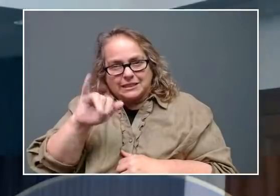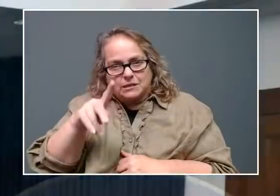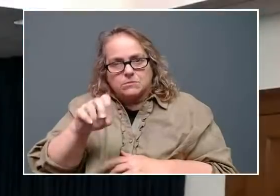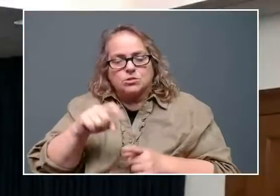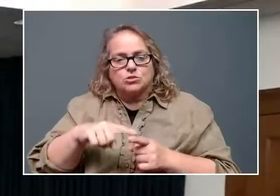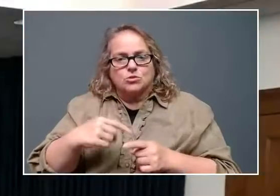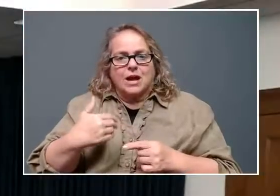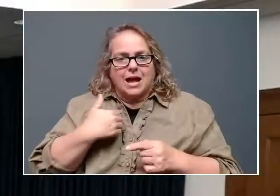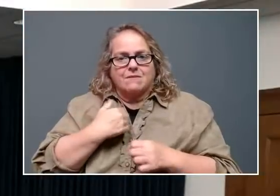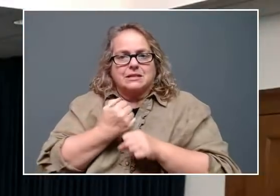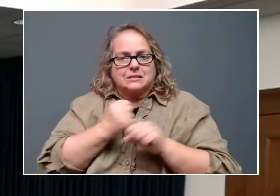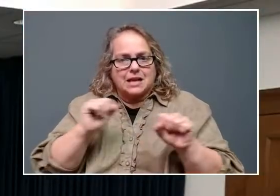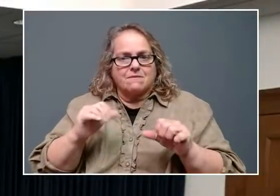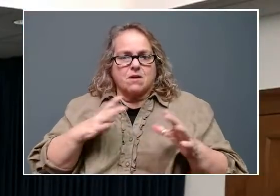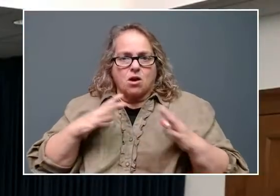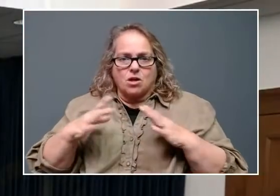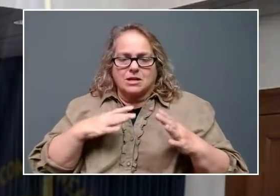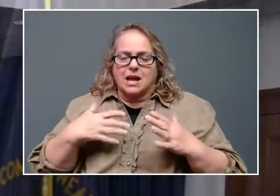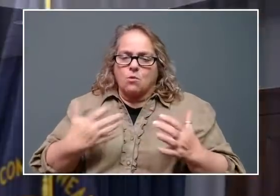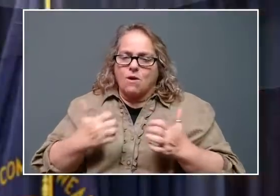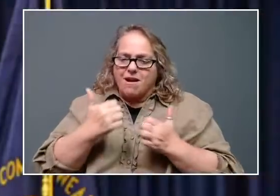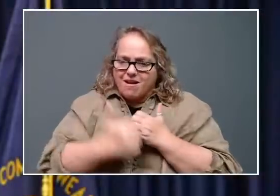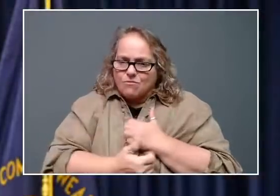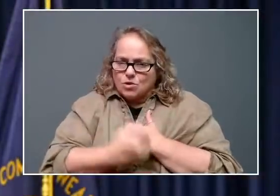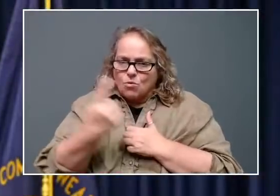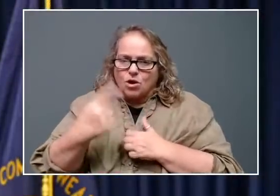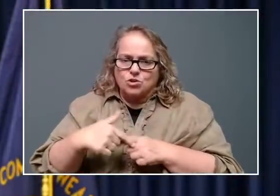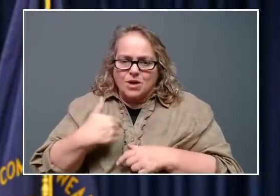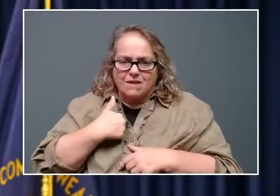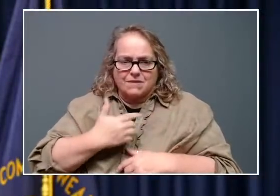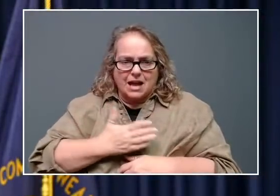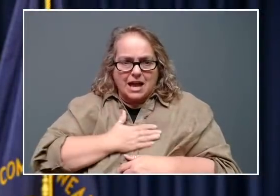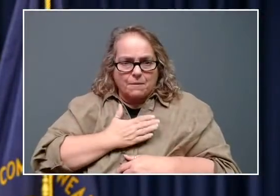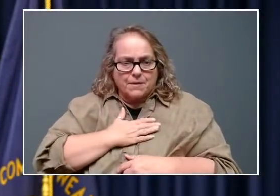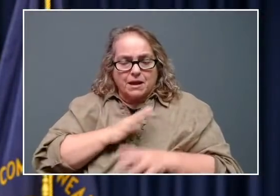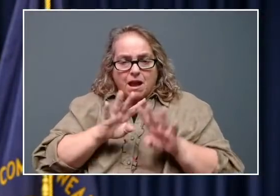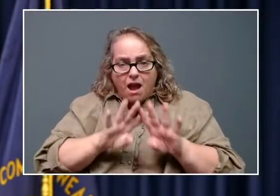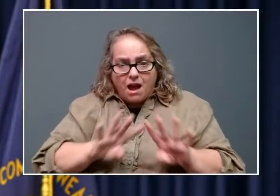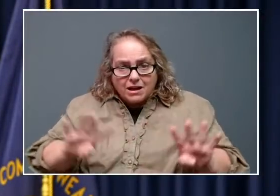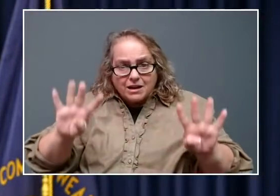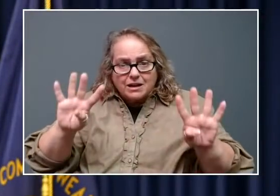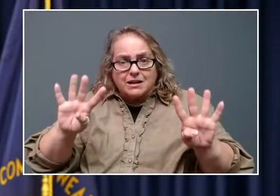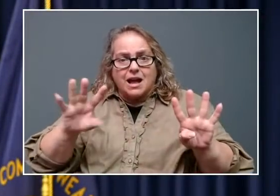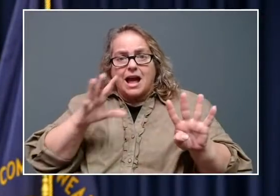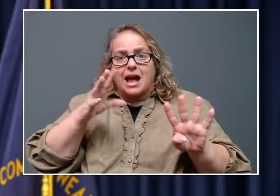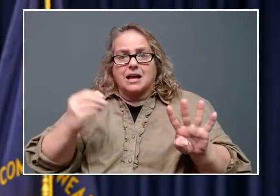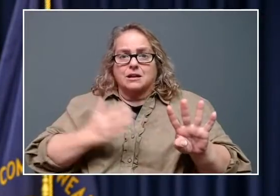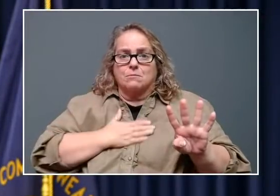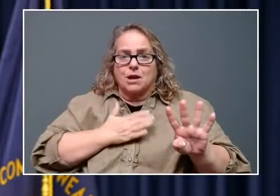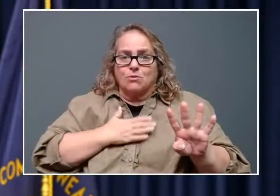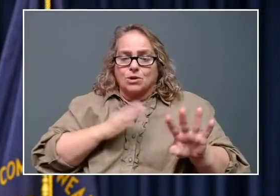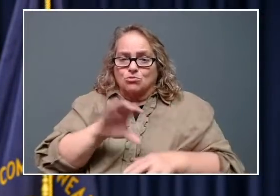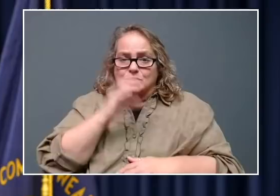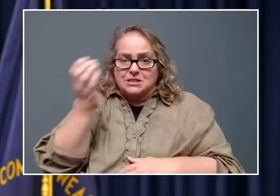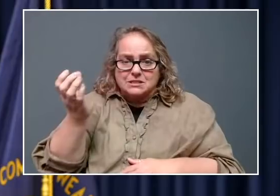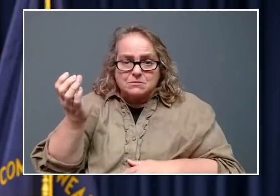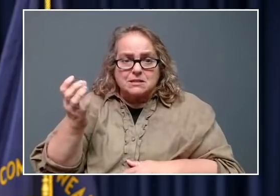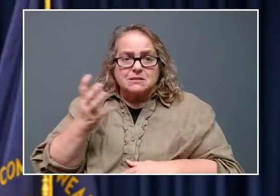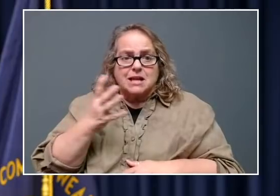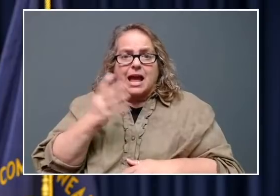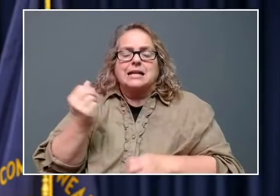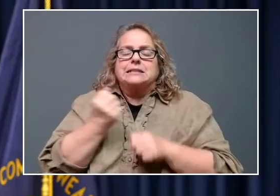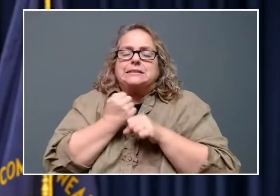want everybody to have a happy Hanukkah and a Merry Christmas and a safe